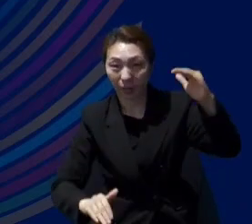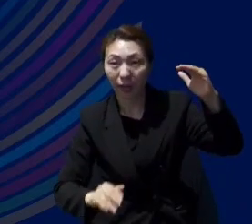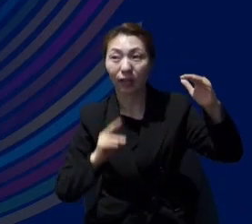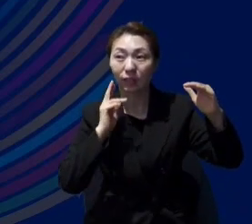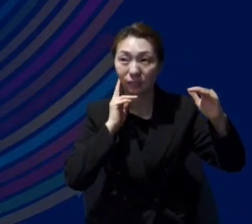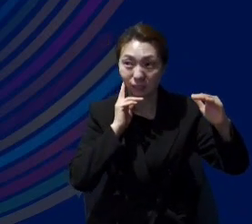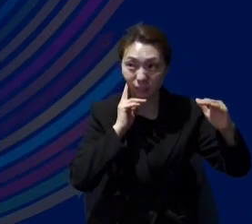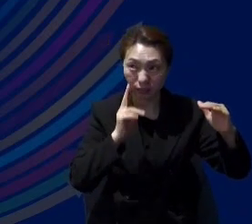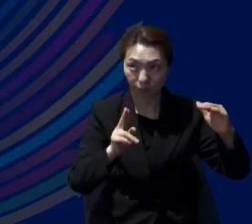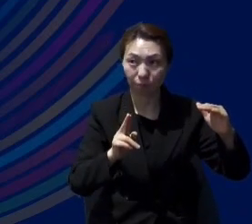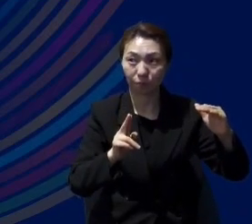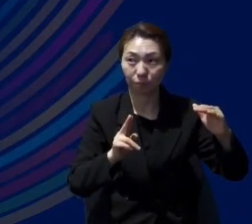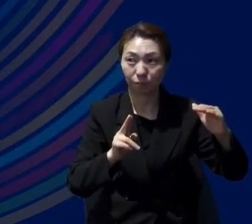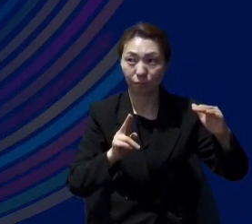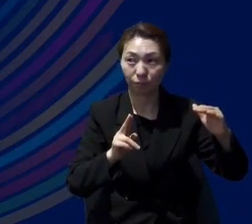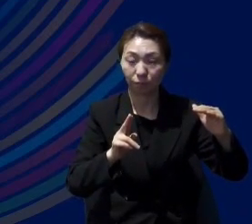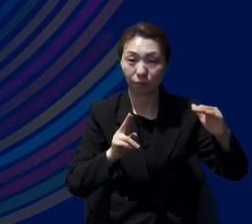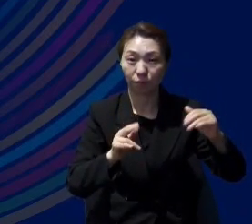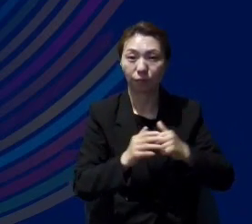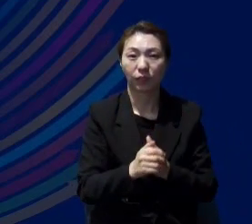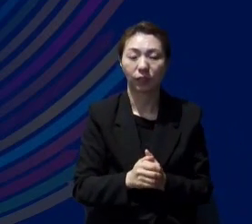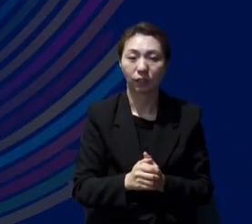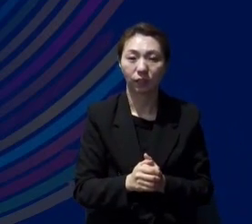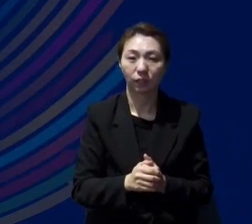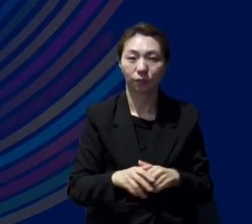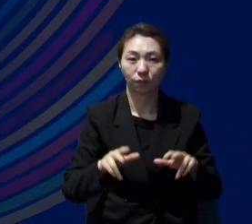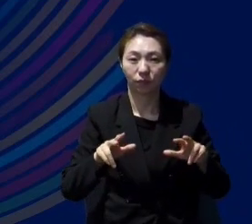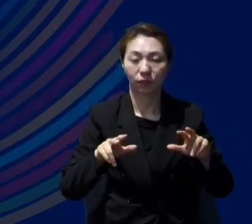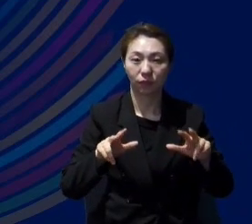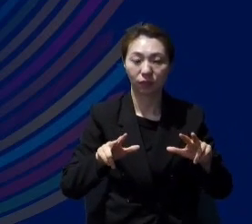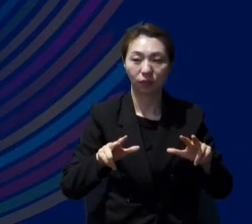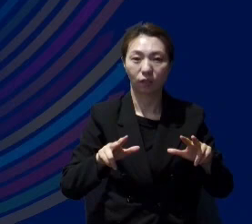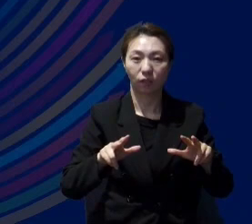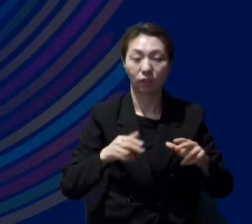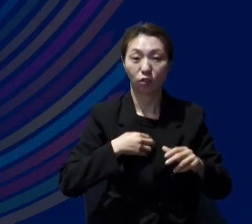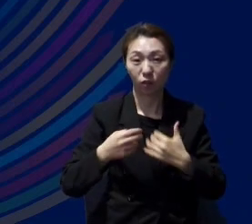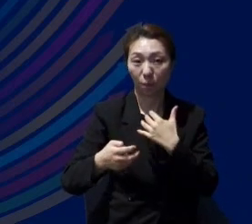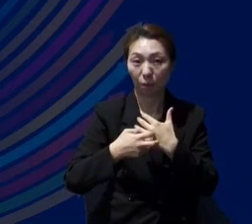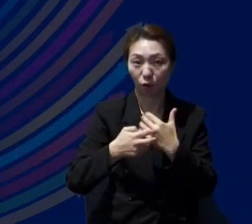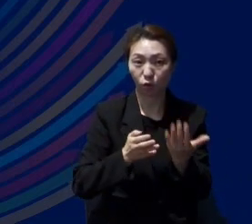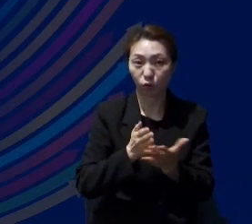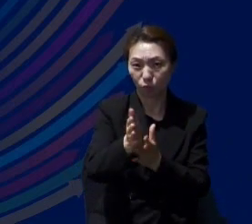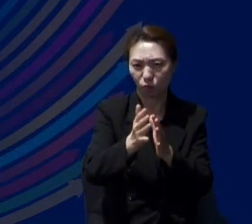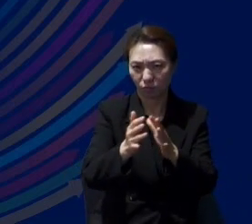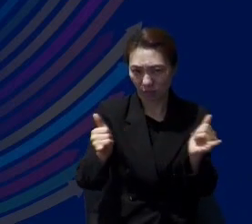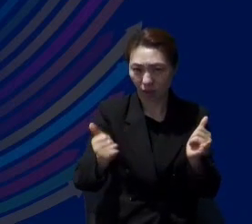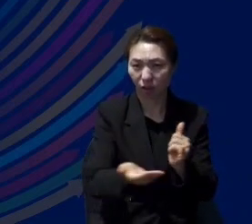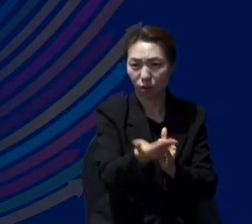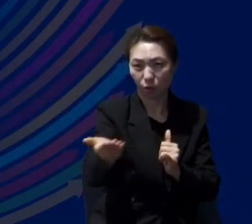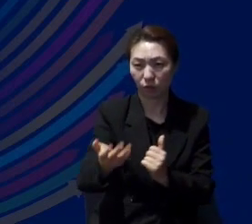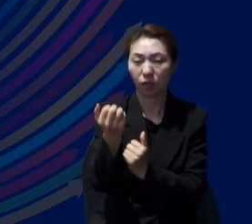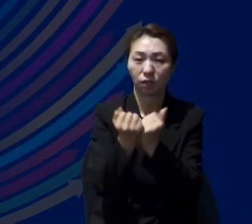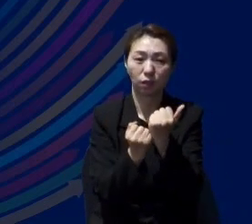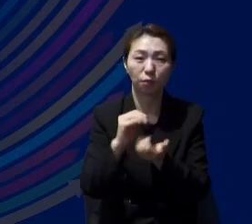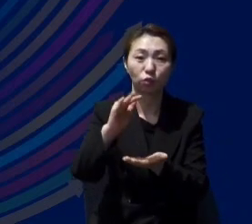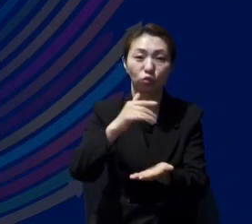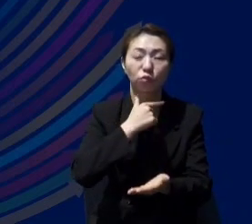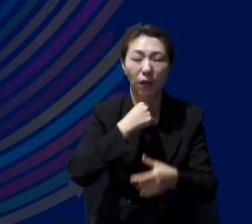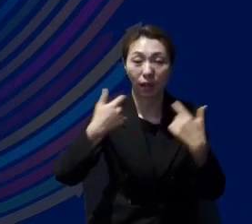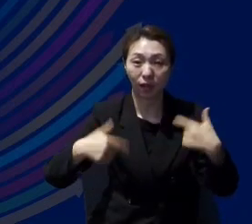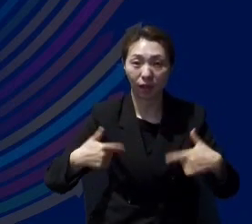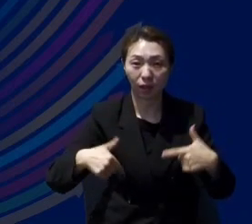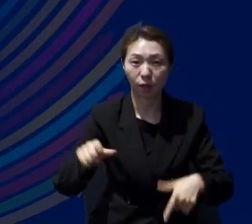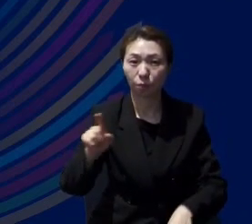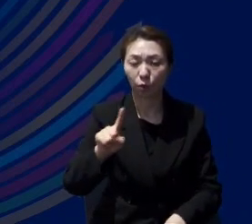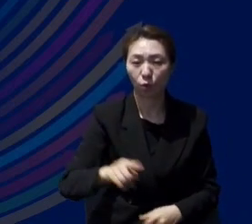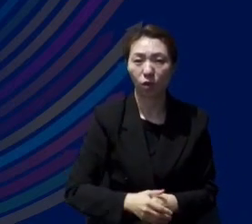So I always remind everyone, especially health personnel, because sometimes we don't realize that the determinants